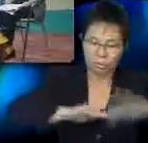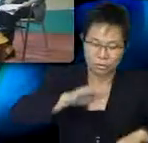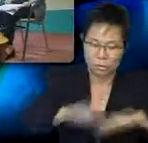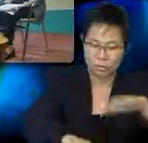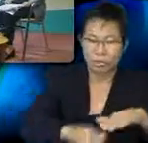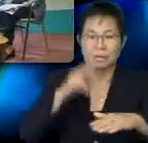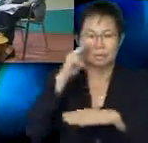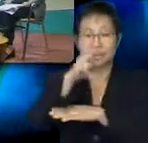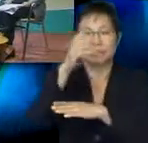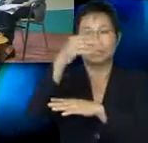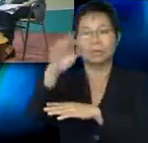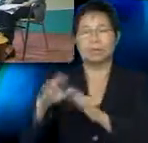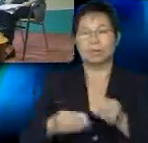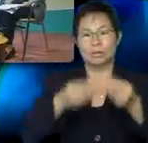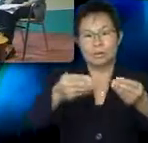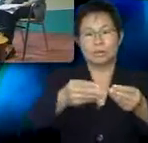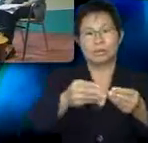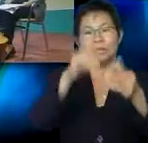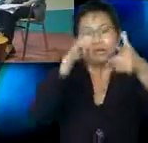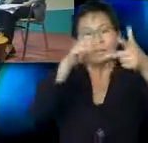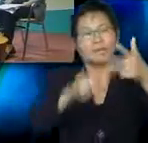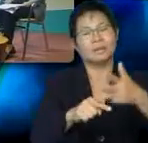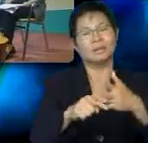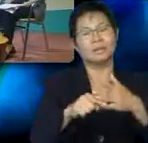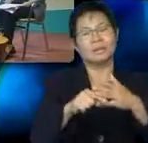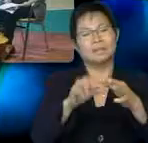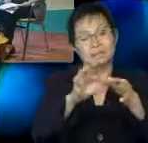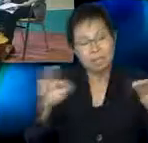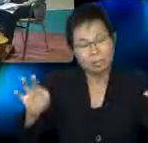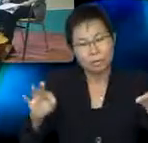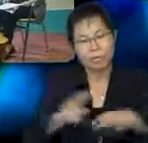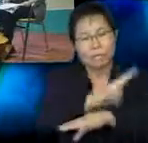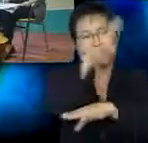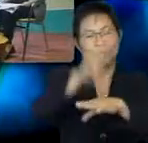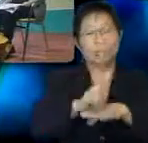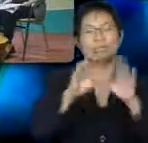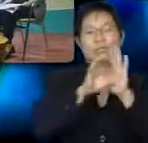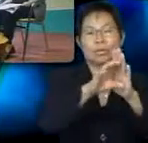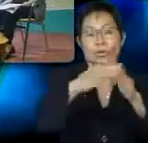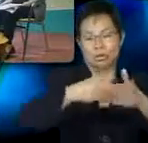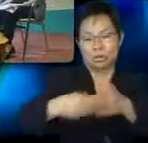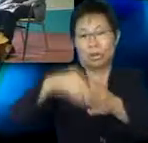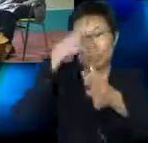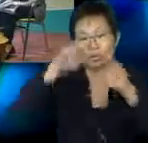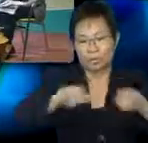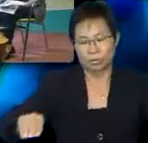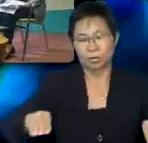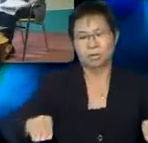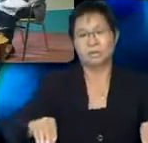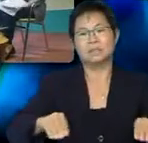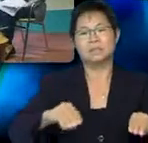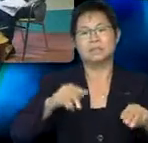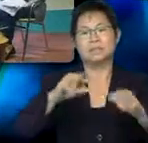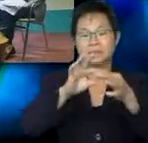Mr. Lim first provides a series of statements that may be used as a model or guide for student-generated